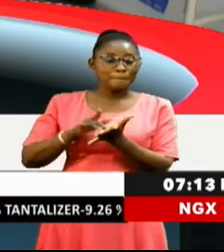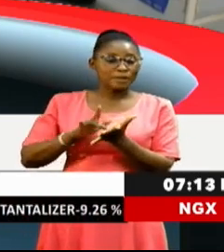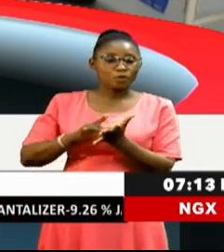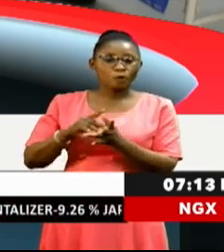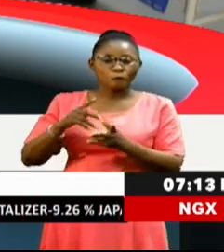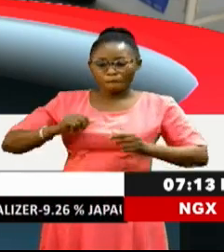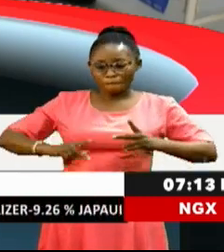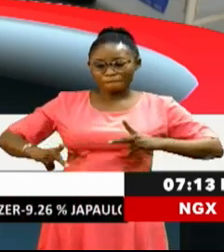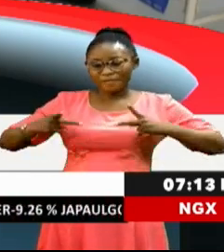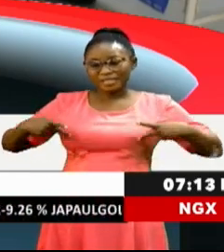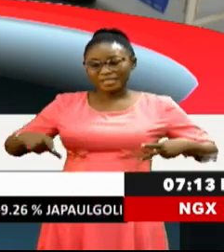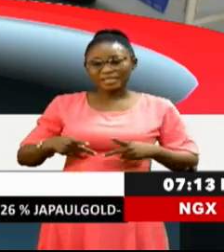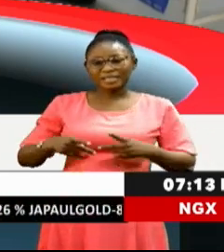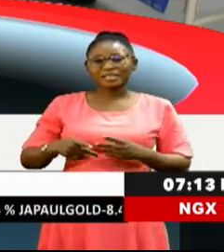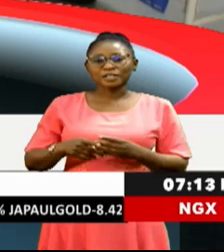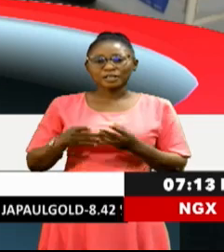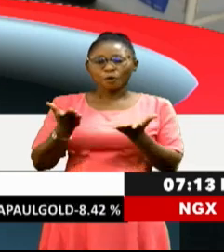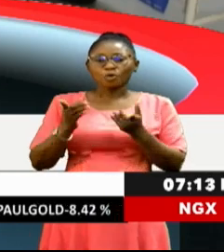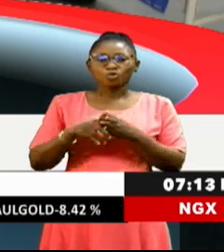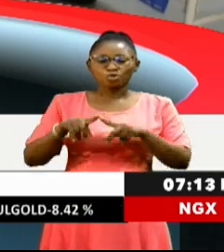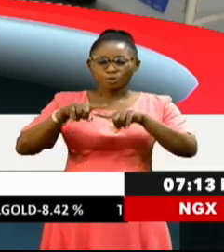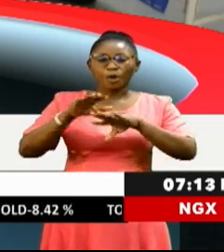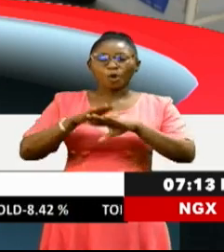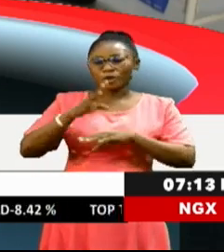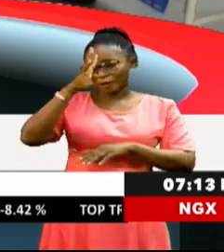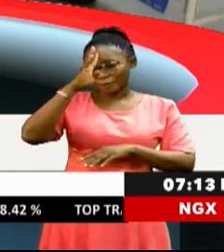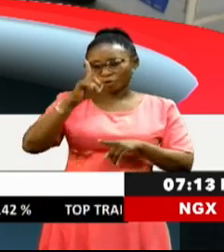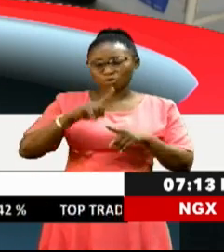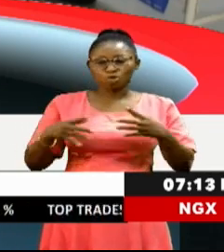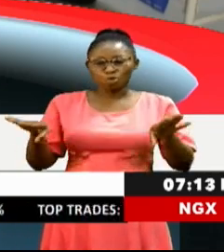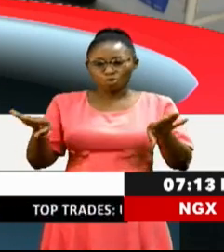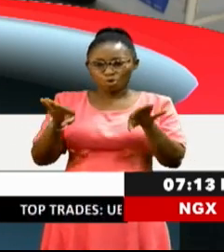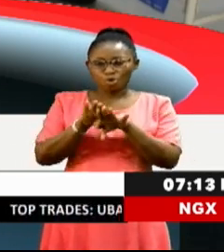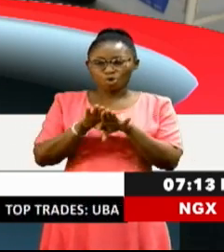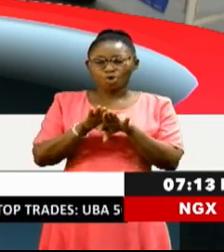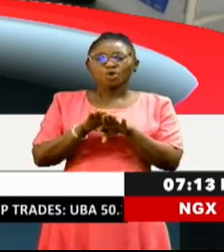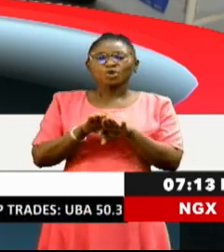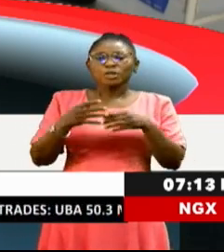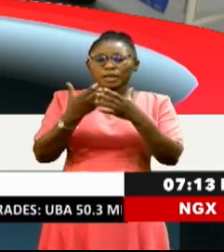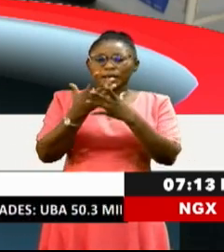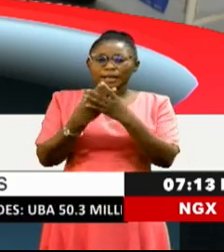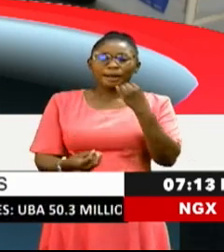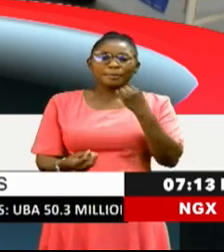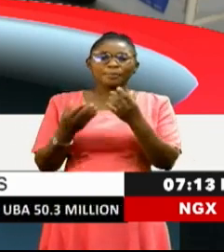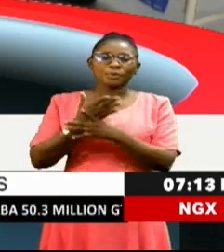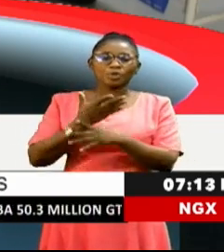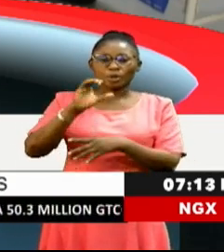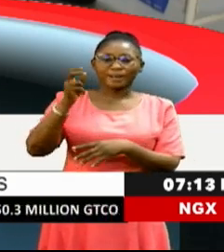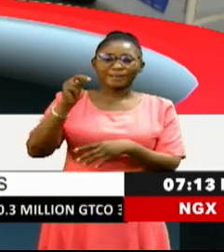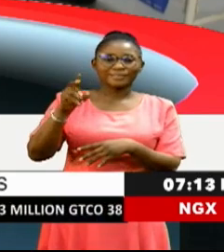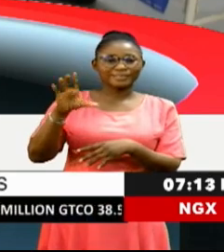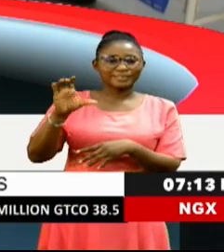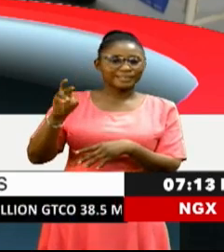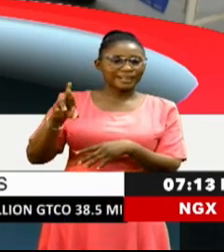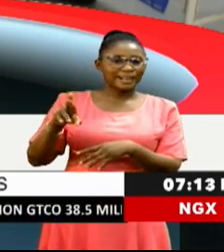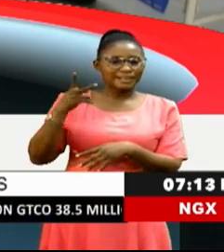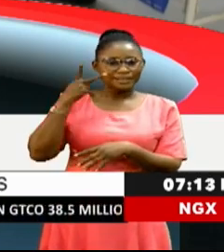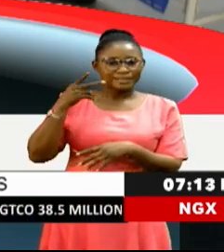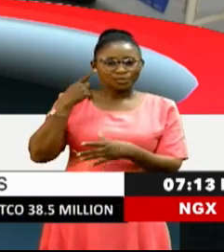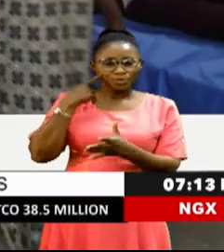physicists aims to leverage innovation to bridge the gap in cancer diagnoses and treatment in Nigeria. Uche